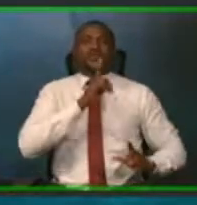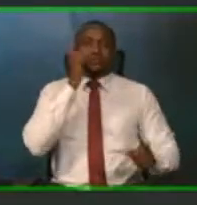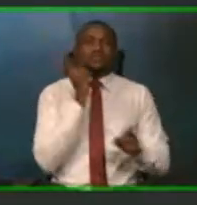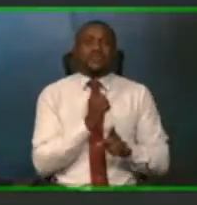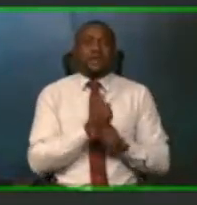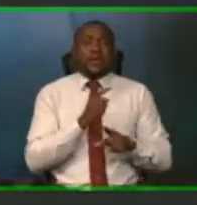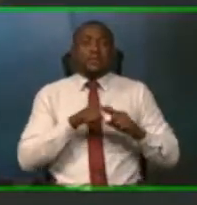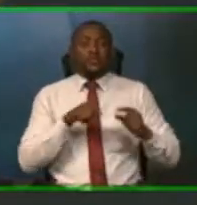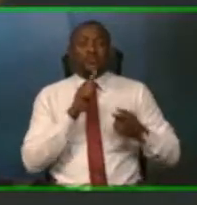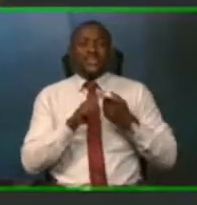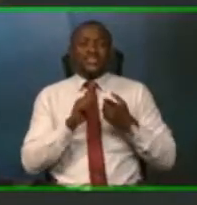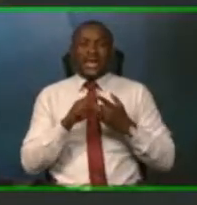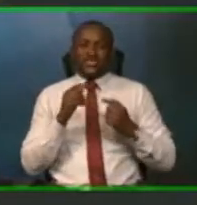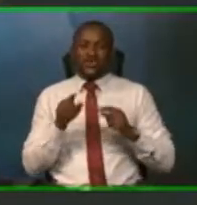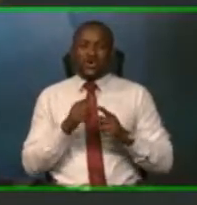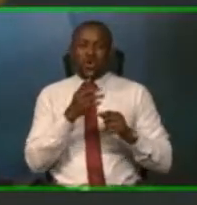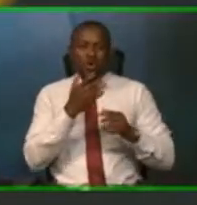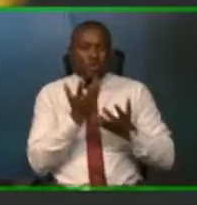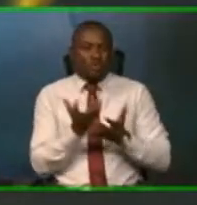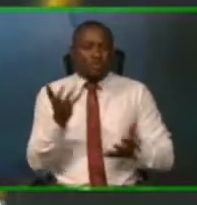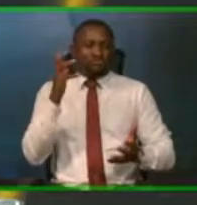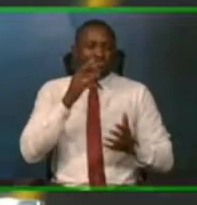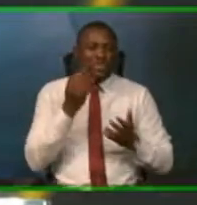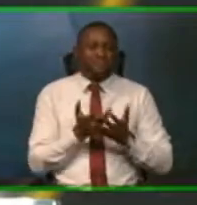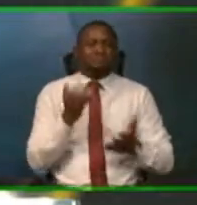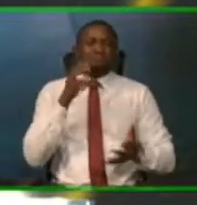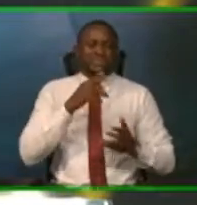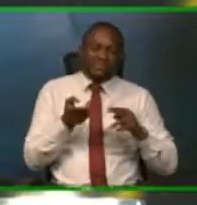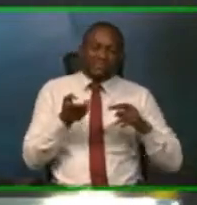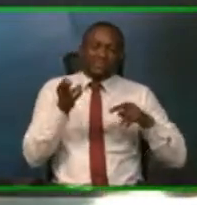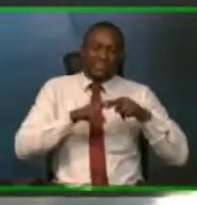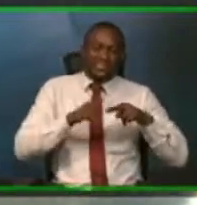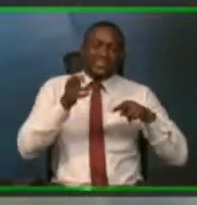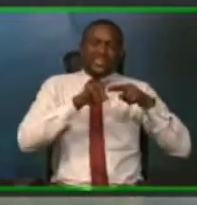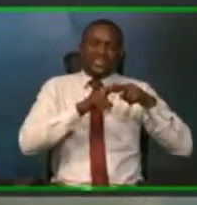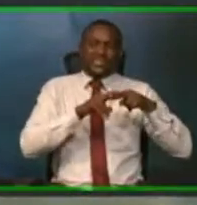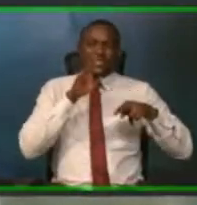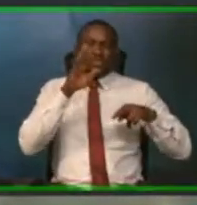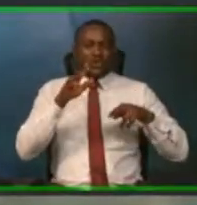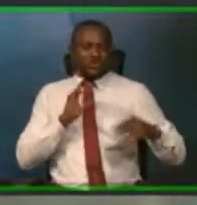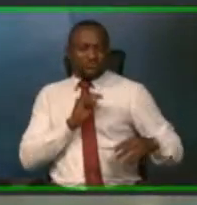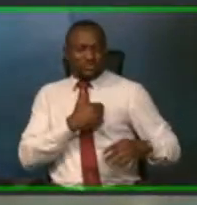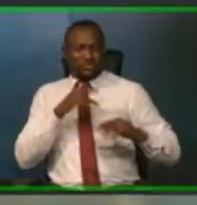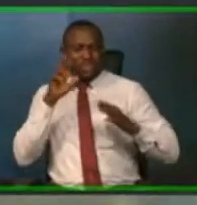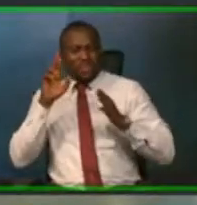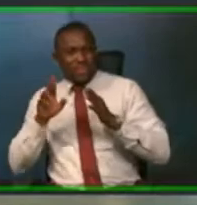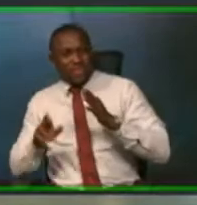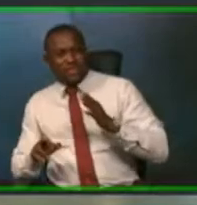your touch with God as your wealth is increasing, your fraternity is with Babylon.